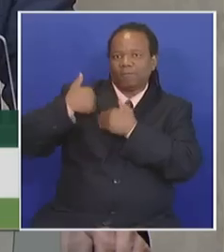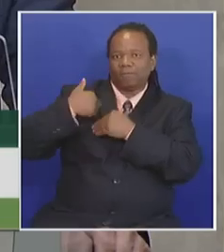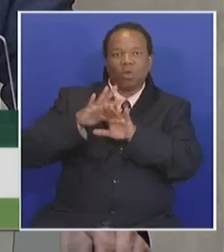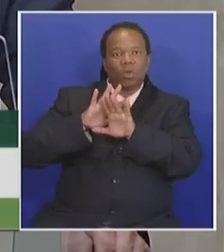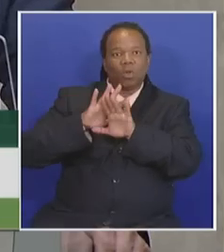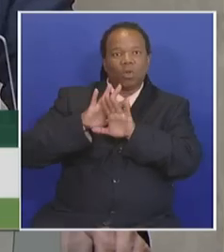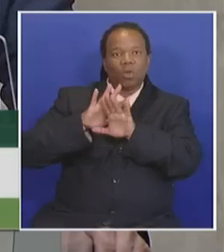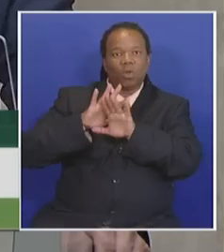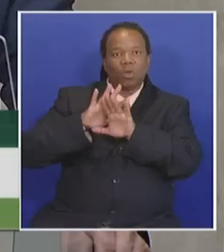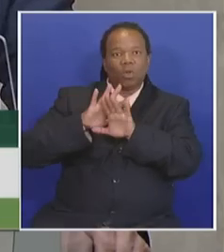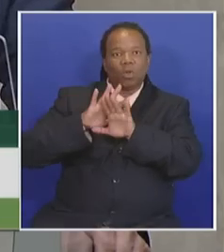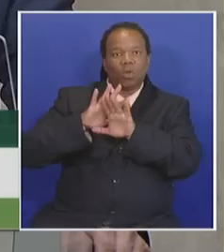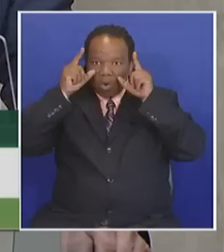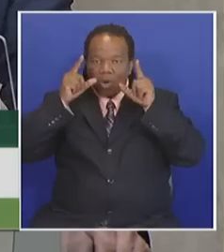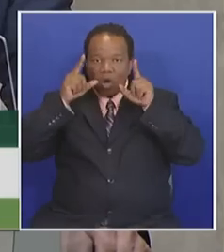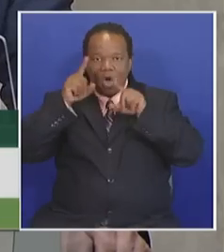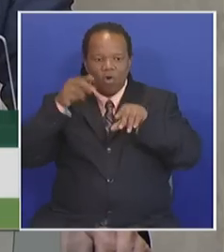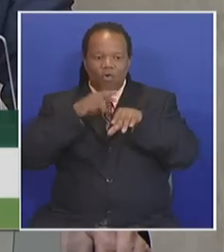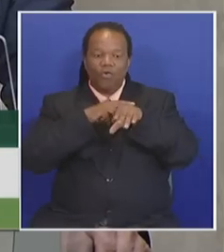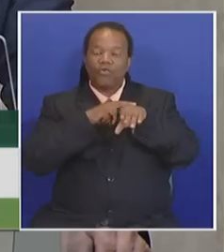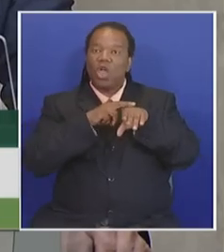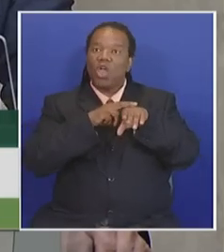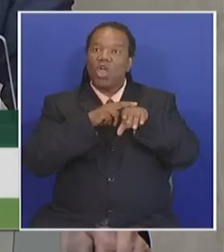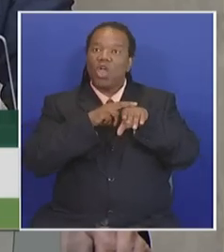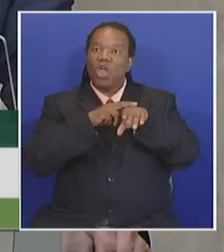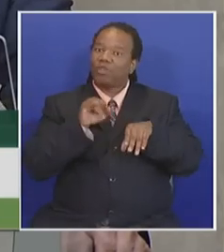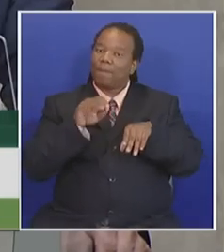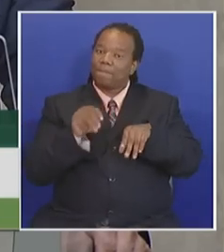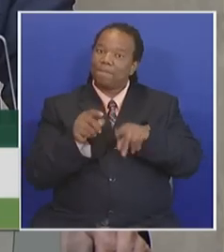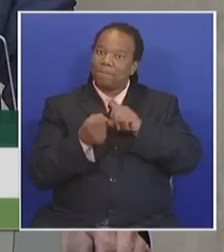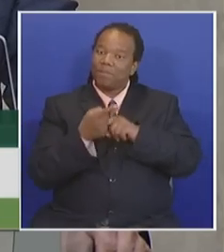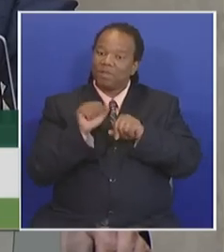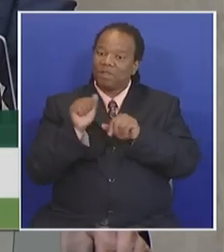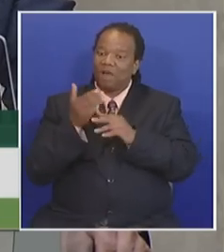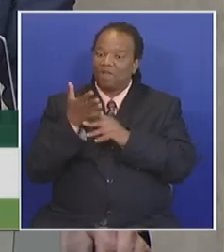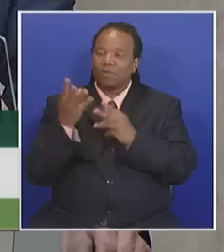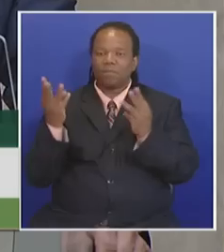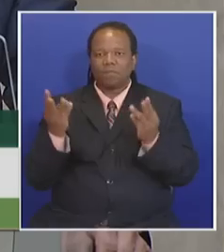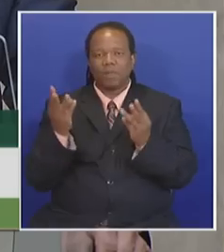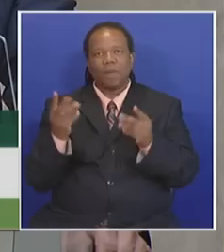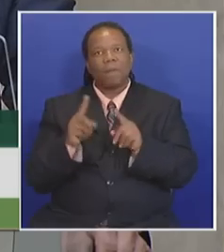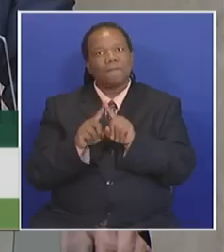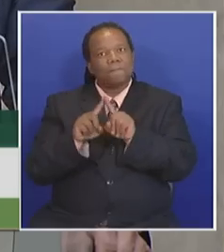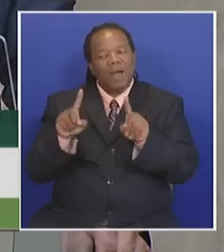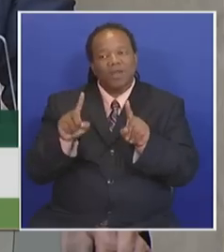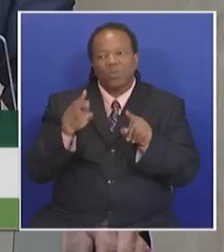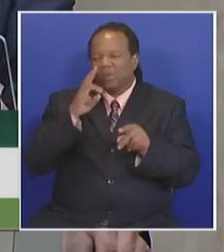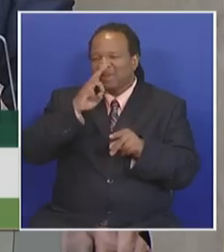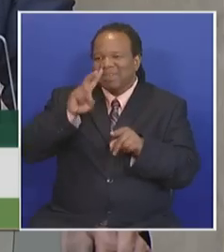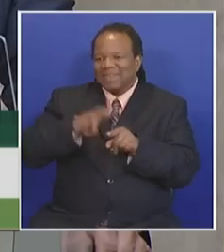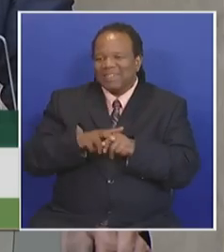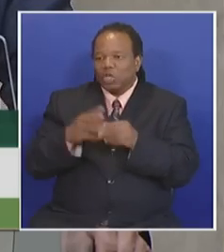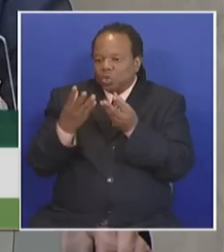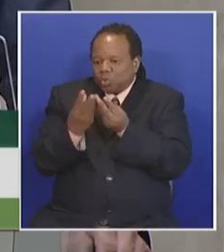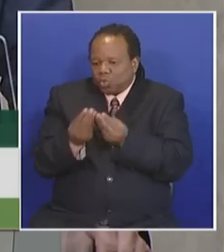conscientious of the racism which affects people, but we need to have concrete solutions to